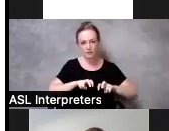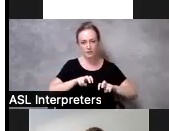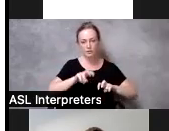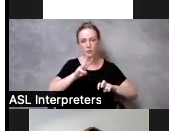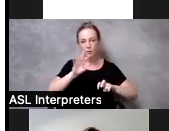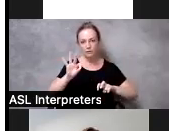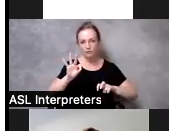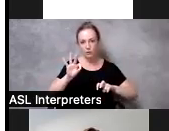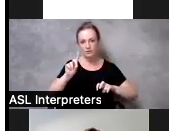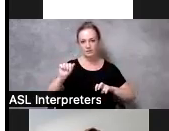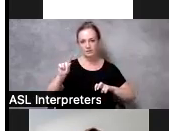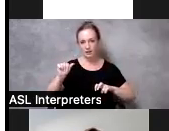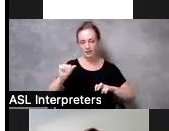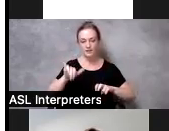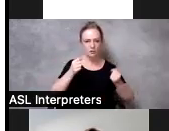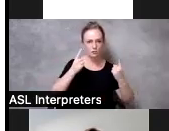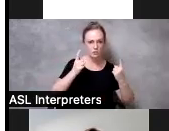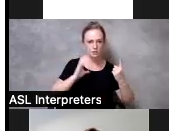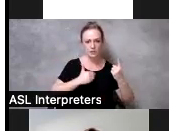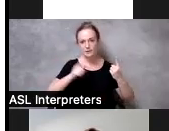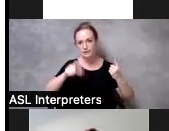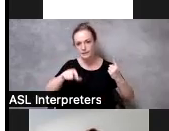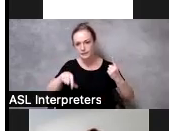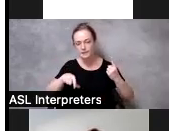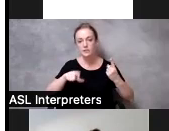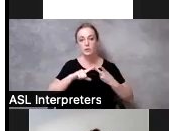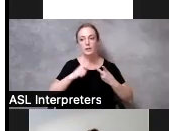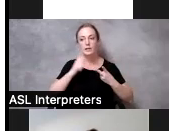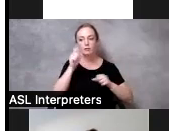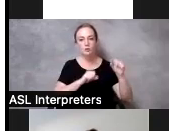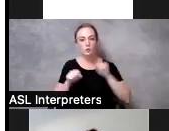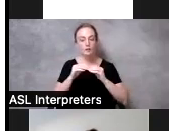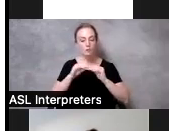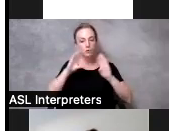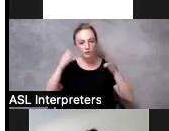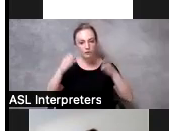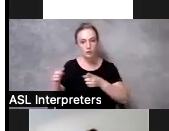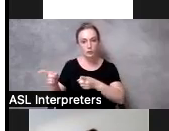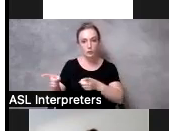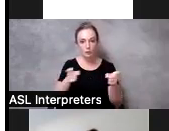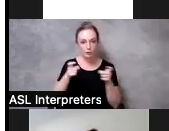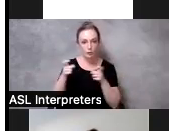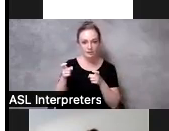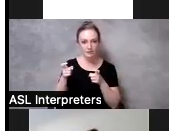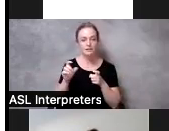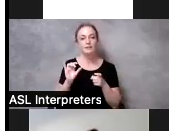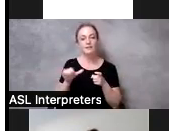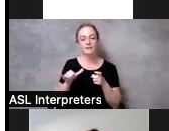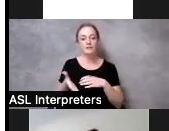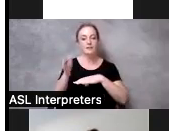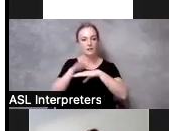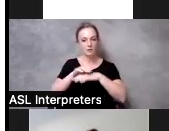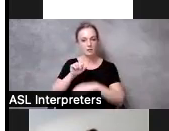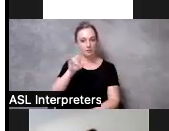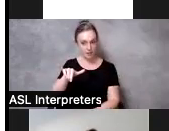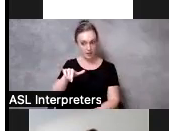that's understanding workforce needs. We have strategies that are focused on recruitment, and that's increasing the